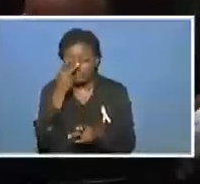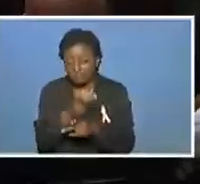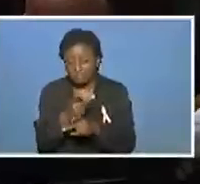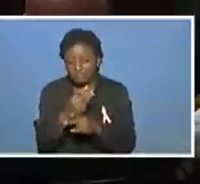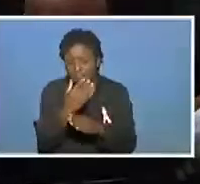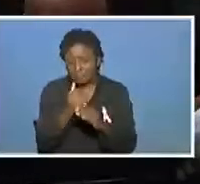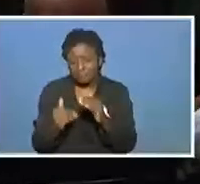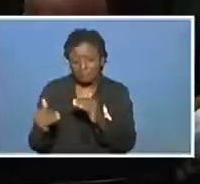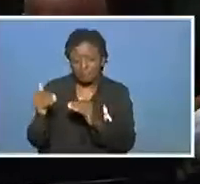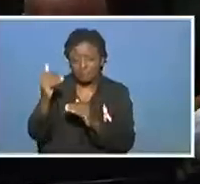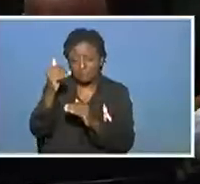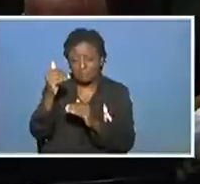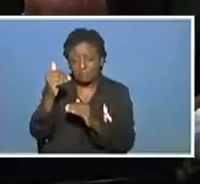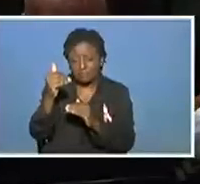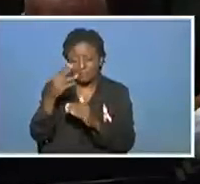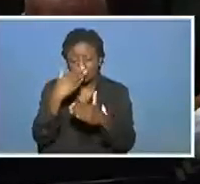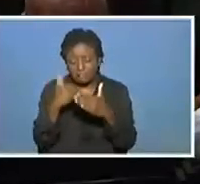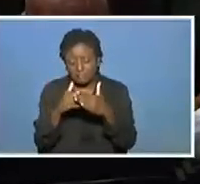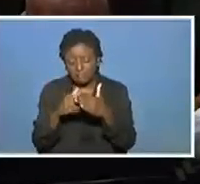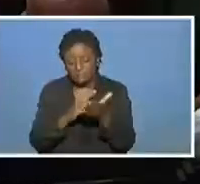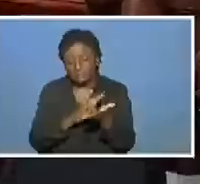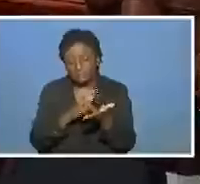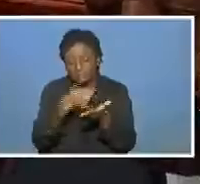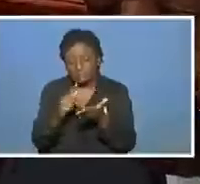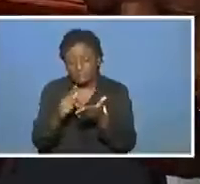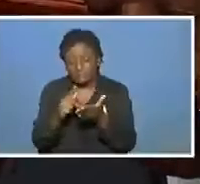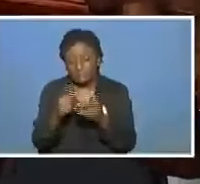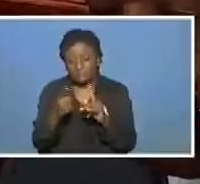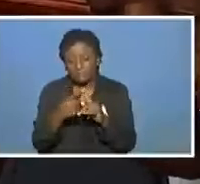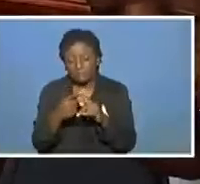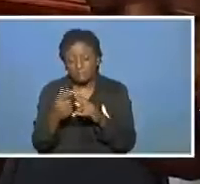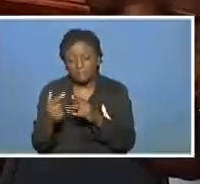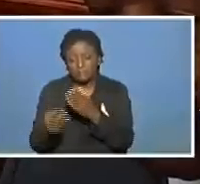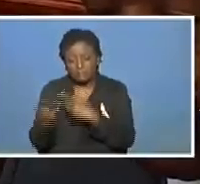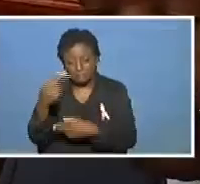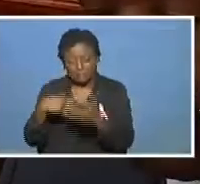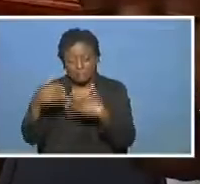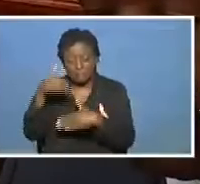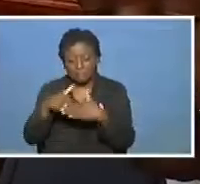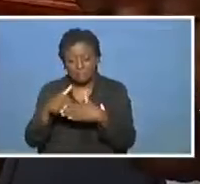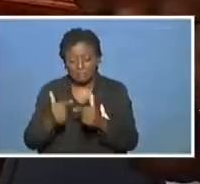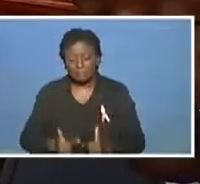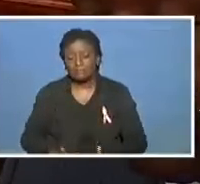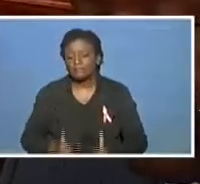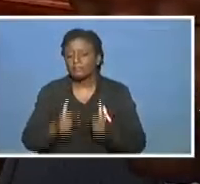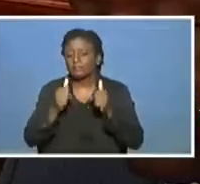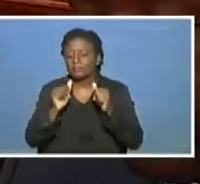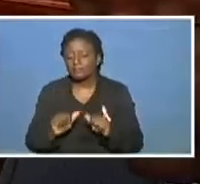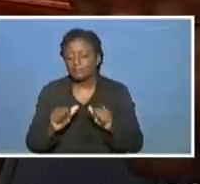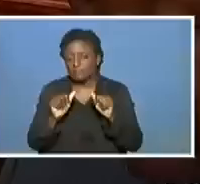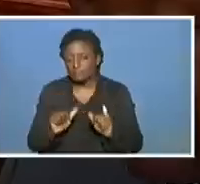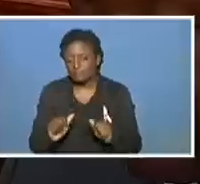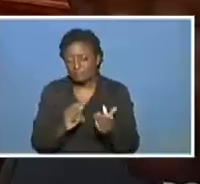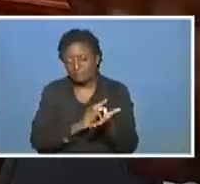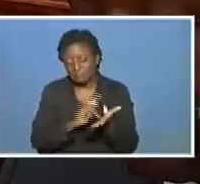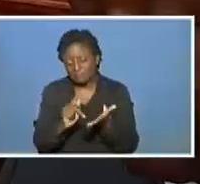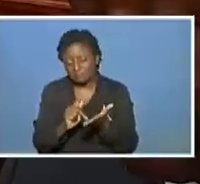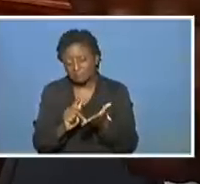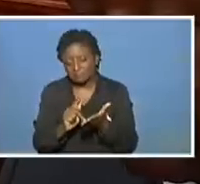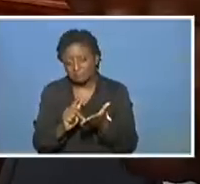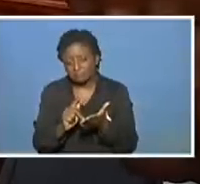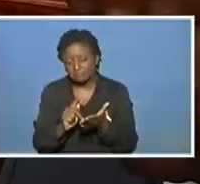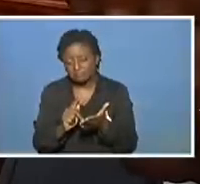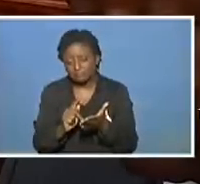ceiling to phase in a livable wage this time around. I emphatically emphasize that the transition